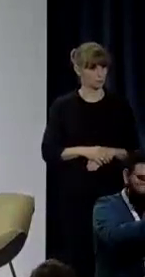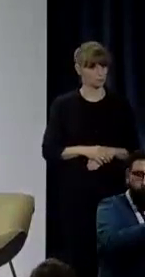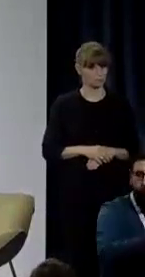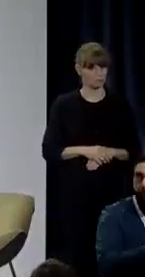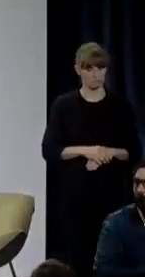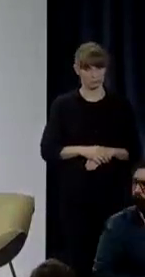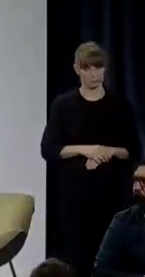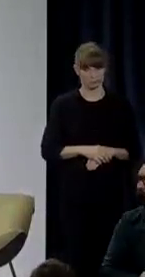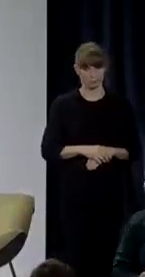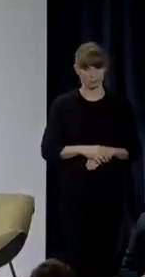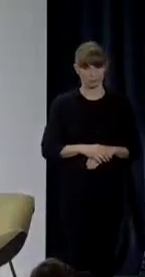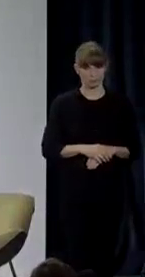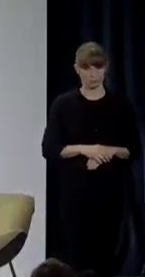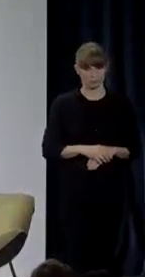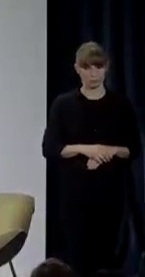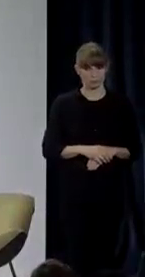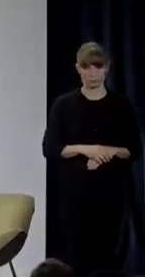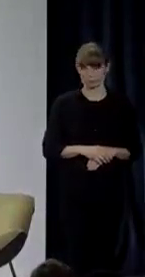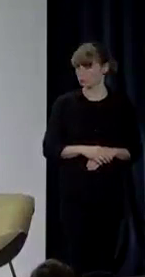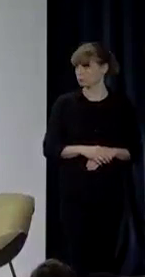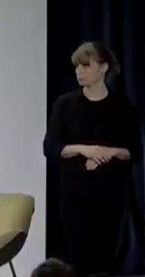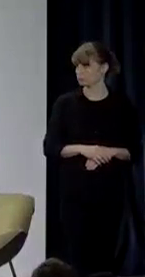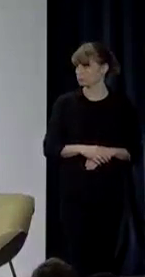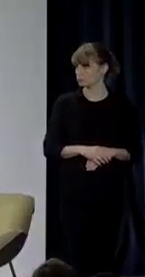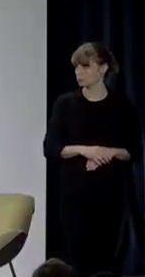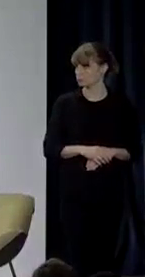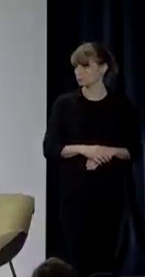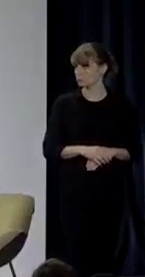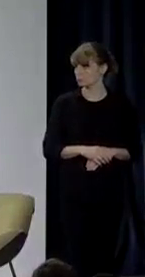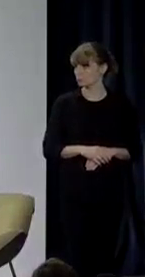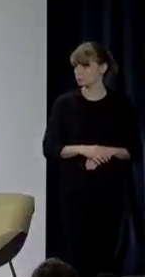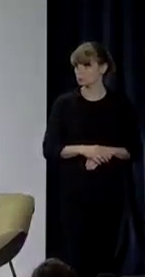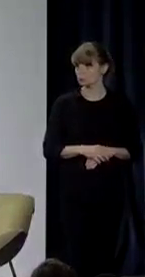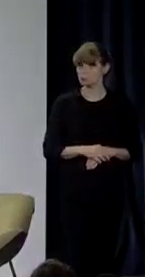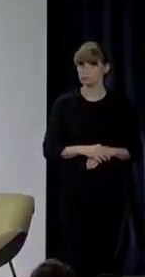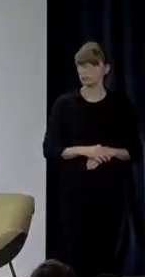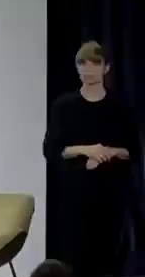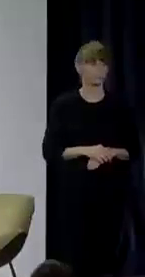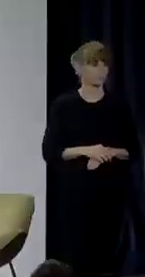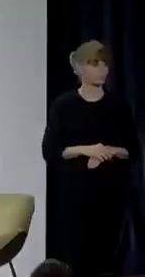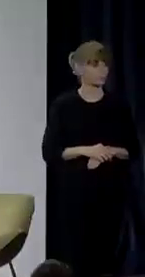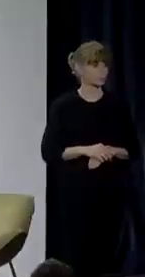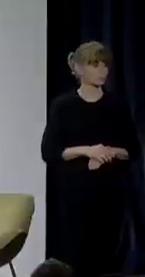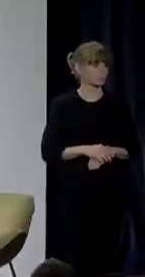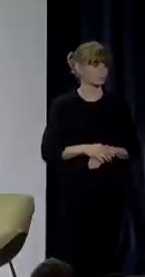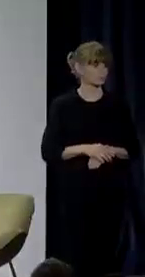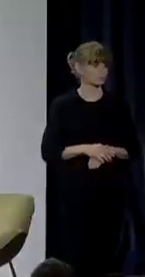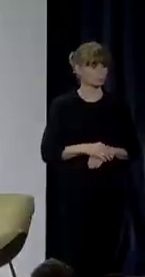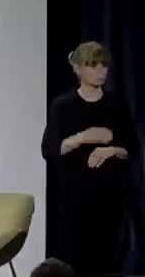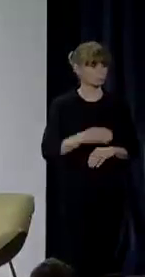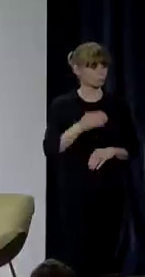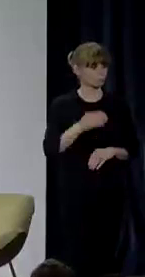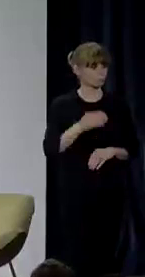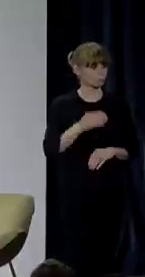Secretariat for convening us all today to actively work on a common regional position on the topic of